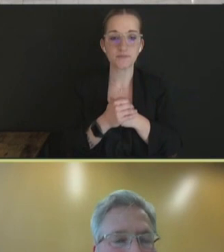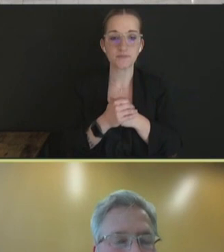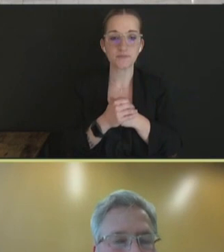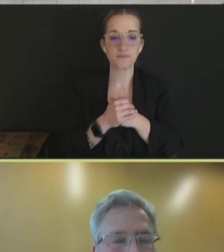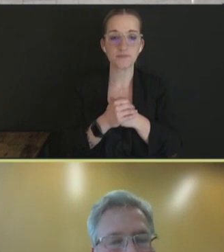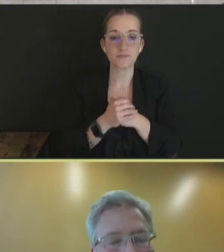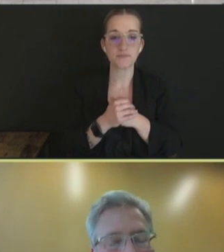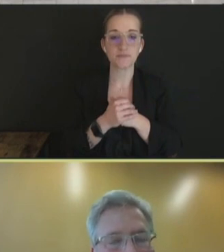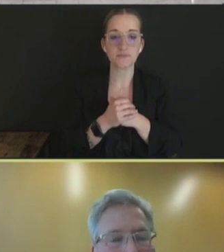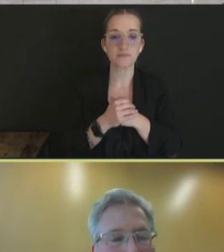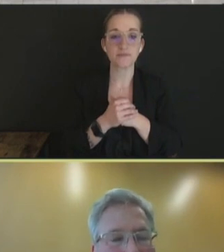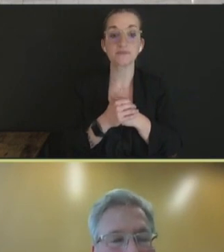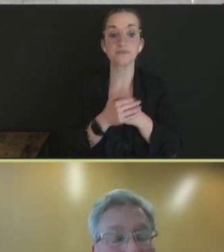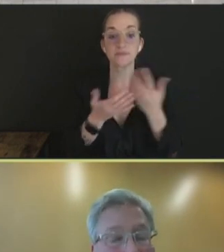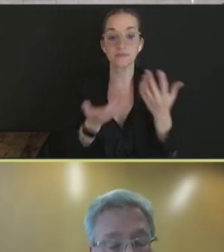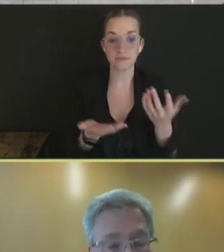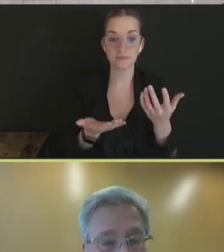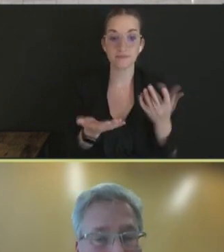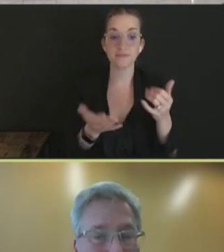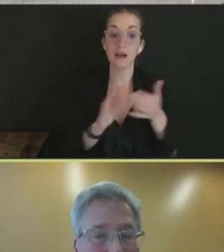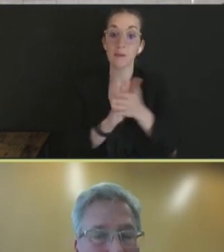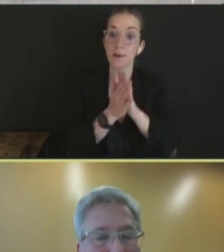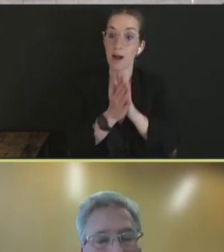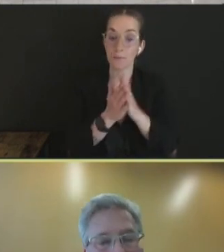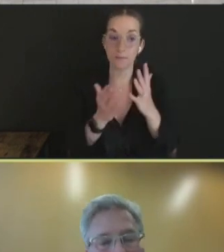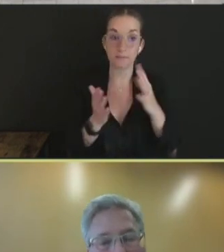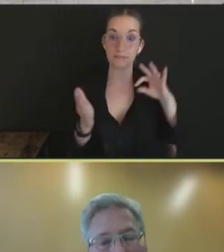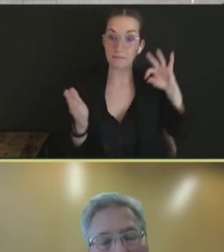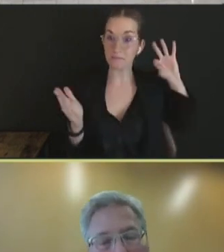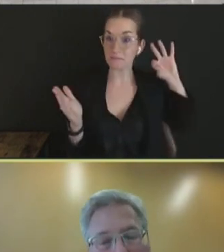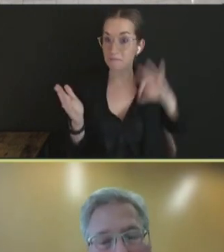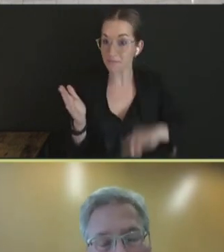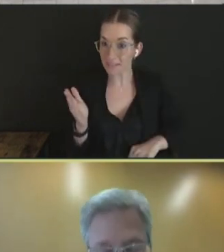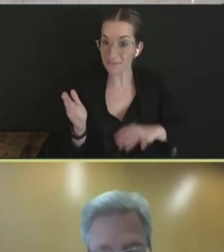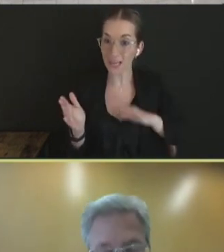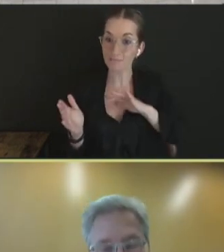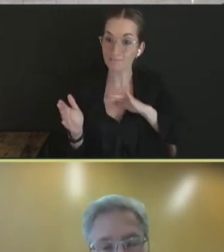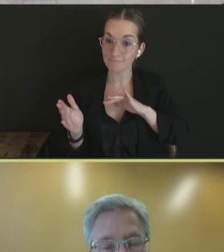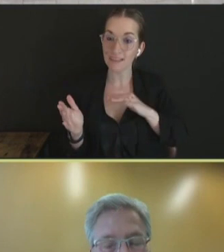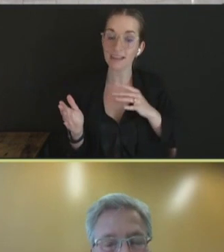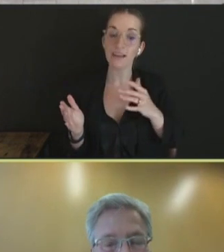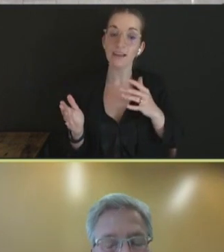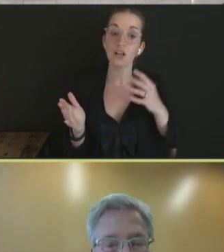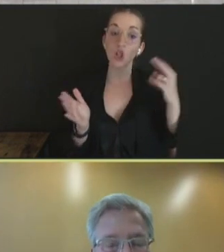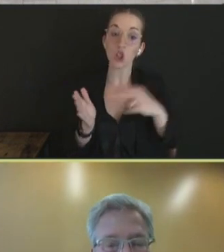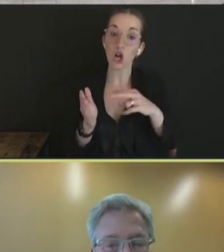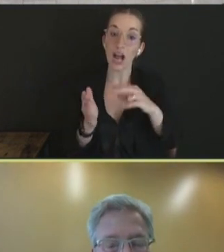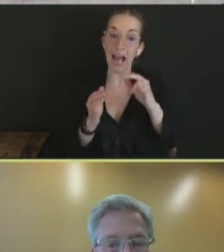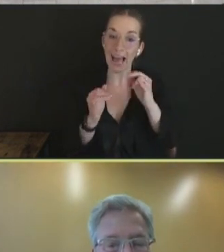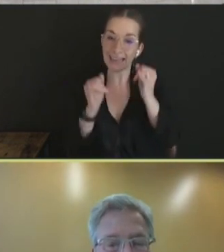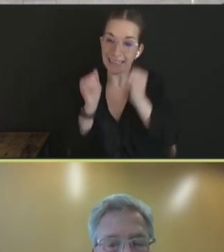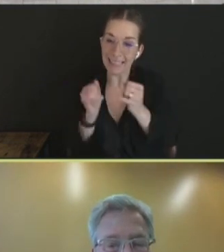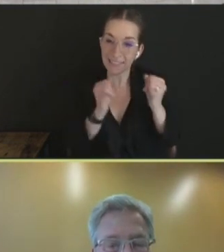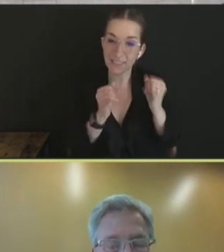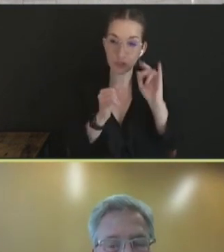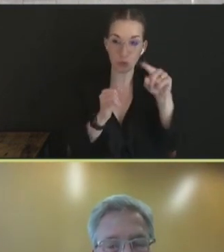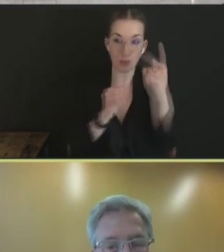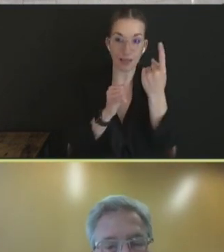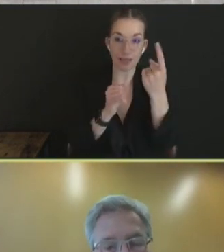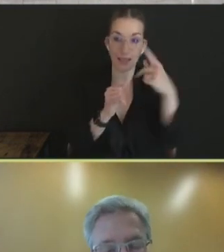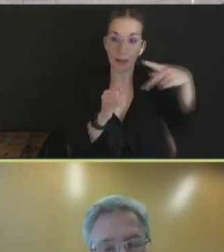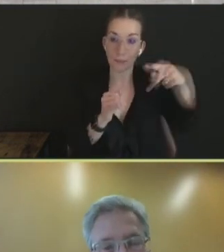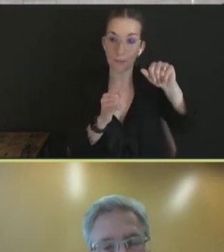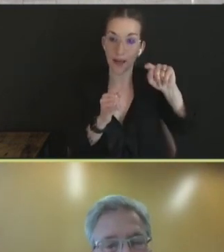And where this becomes more useful, though, is not looking at any individual pathogen, but in fact, when